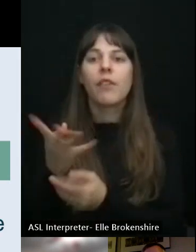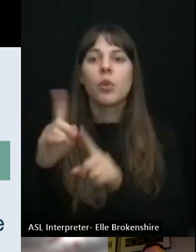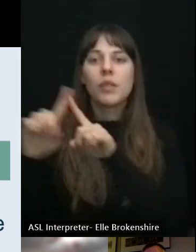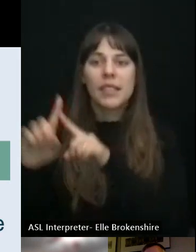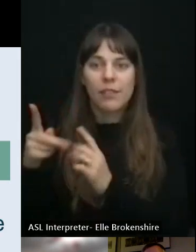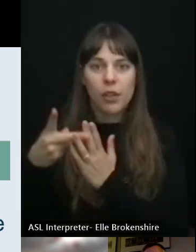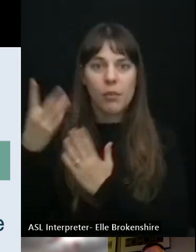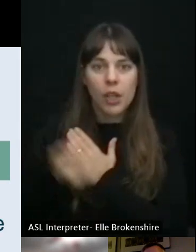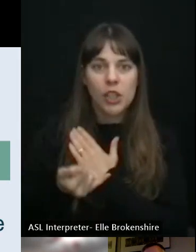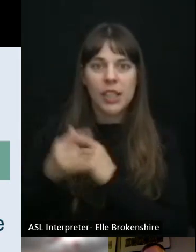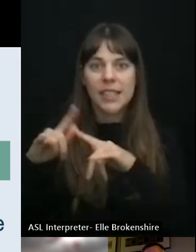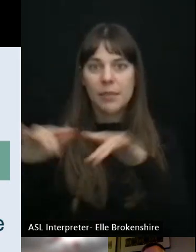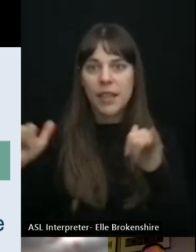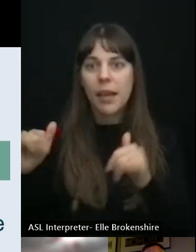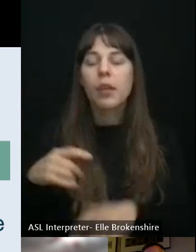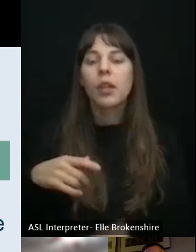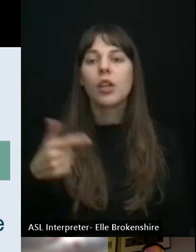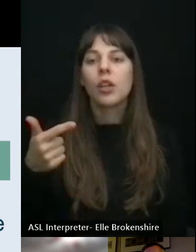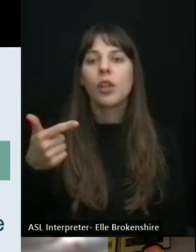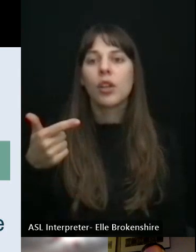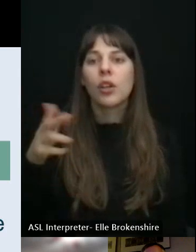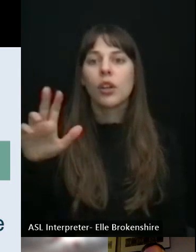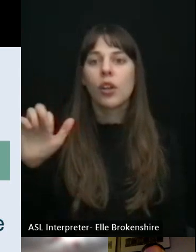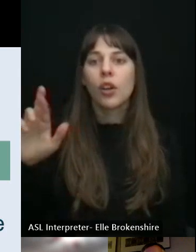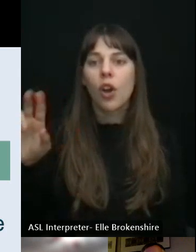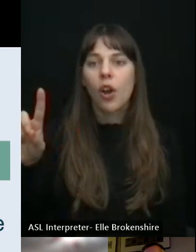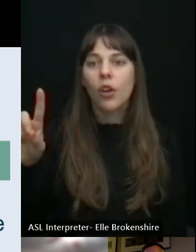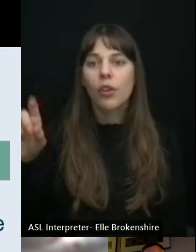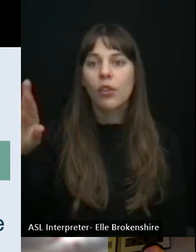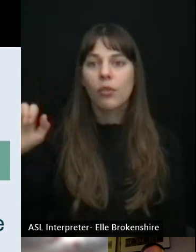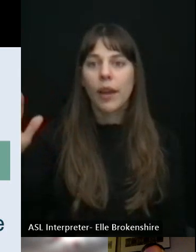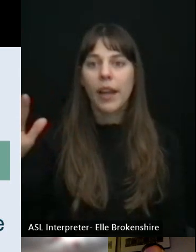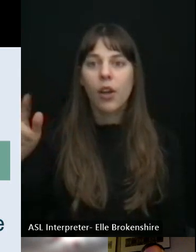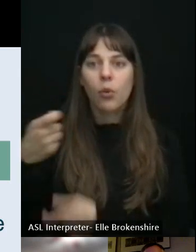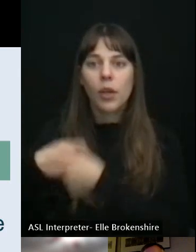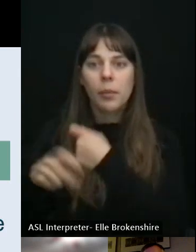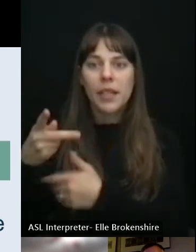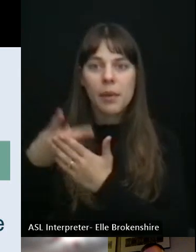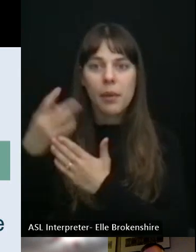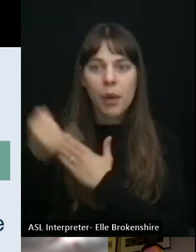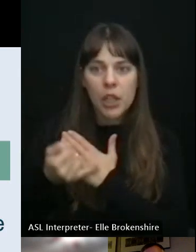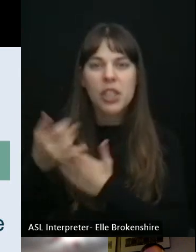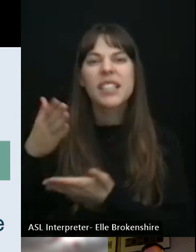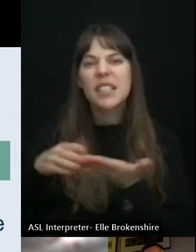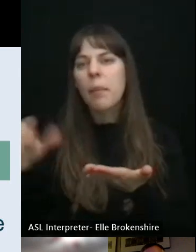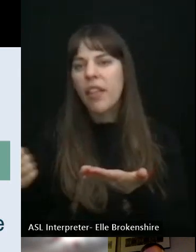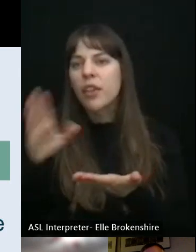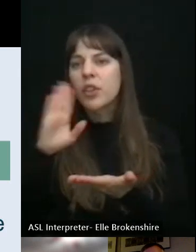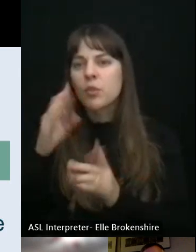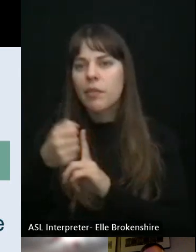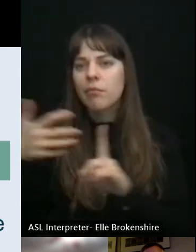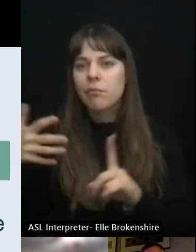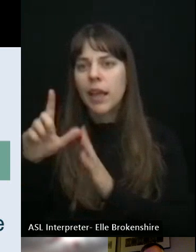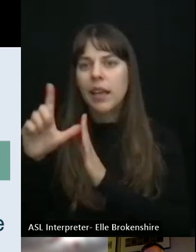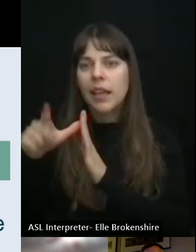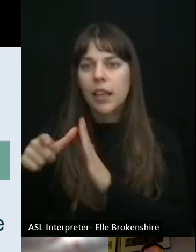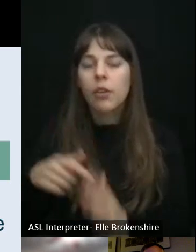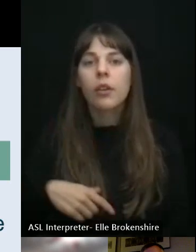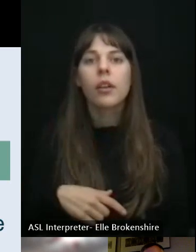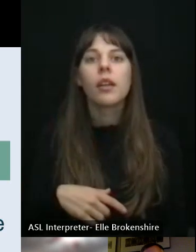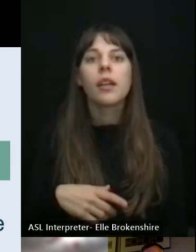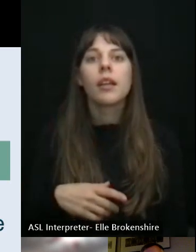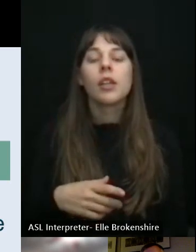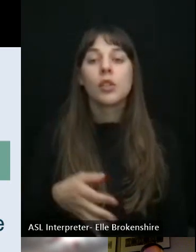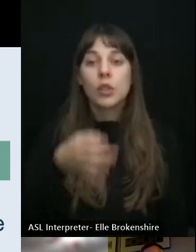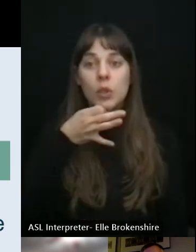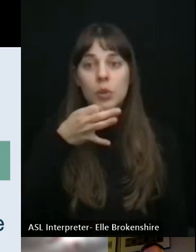rail replacement project and some of the other items, which we'll talk about in some of the upcoming slides. And then upcoming in stage